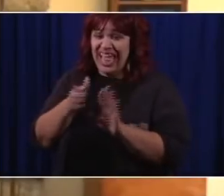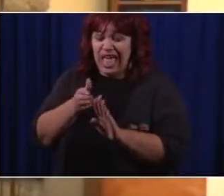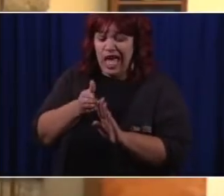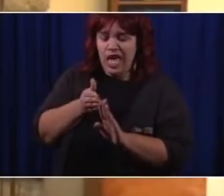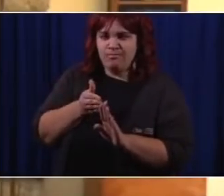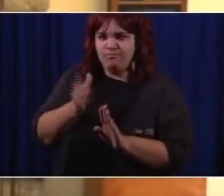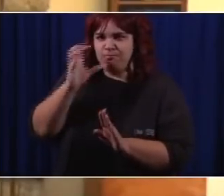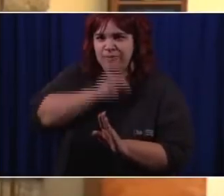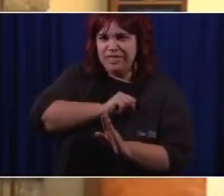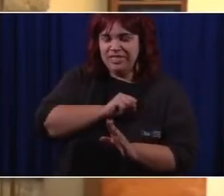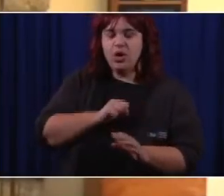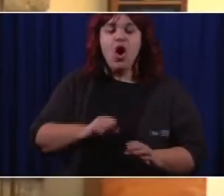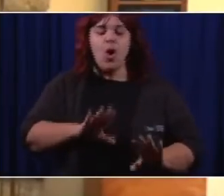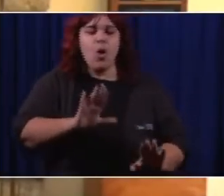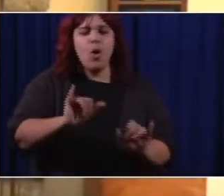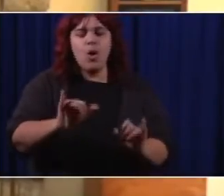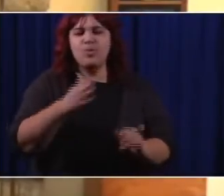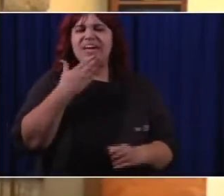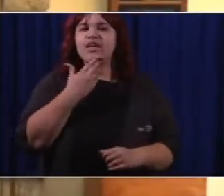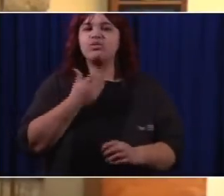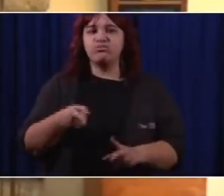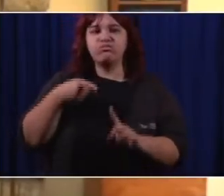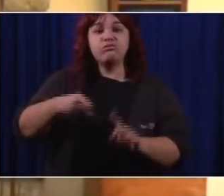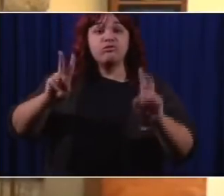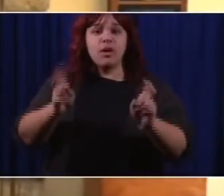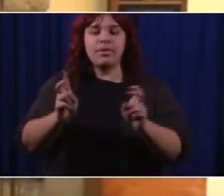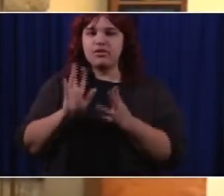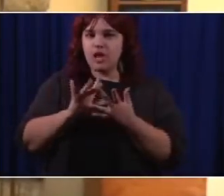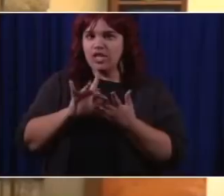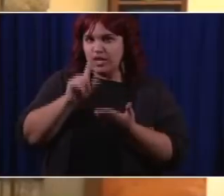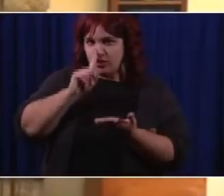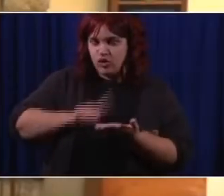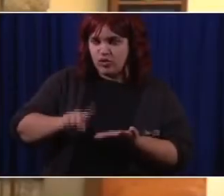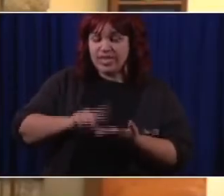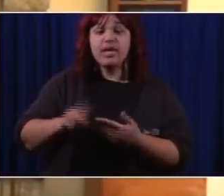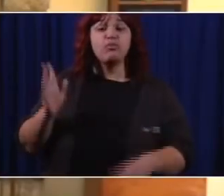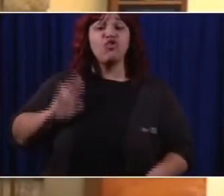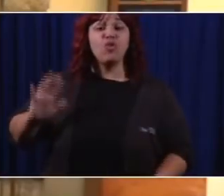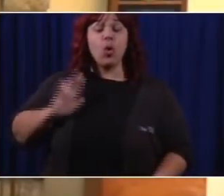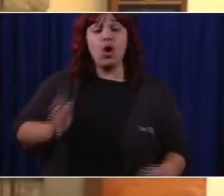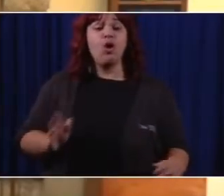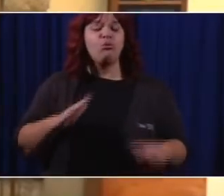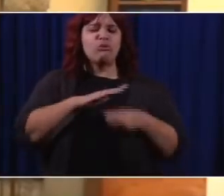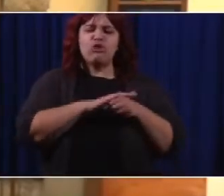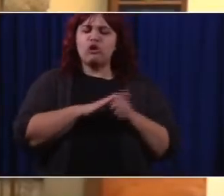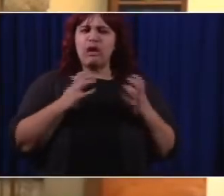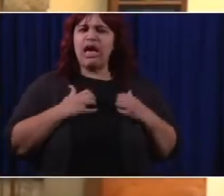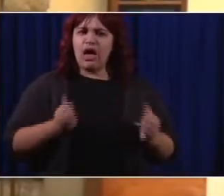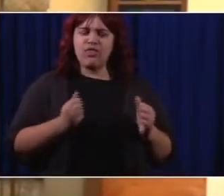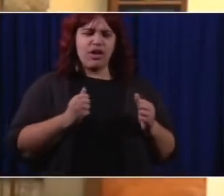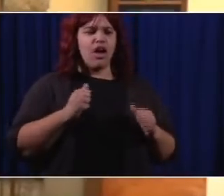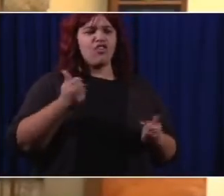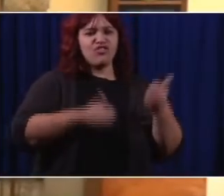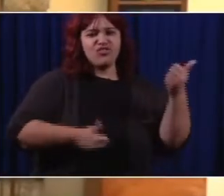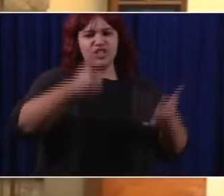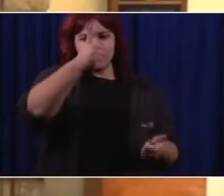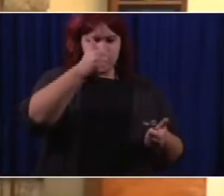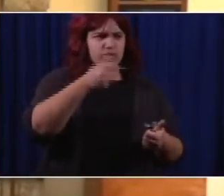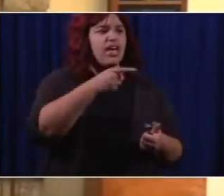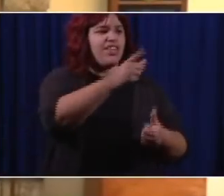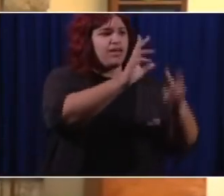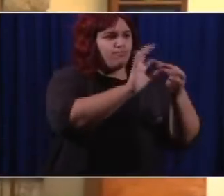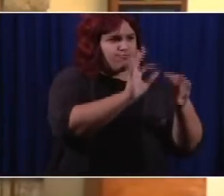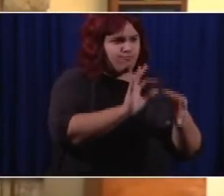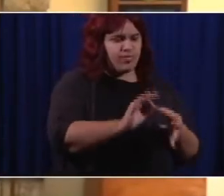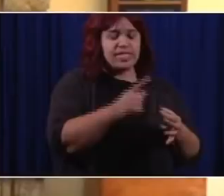thank you. Just again on the contact tracing, you have said previously that local health officials have been reporting that contact tracing shows COVID-19